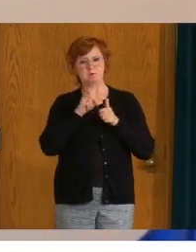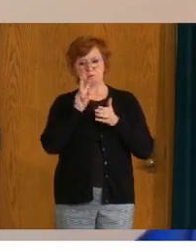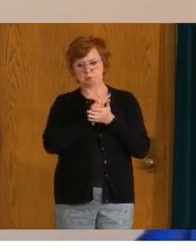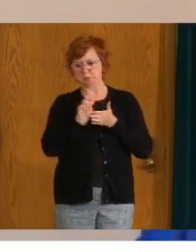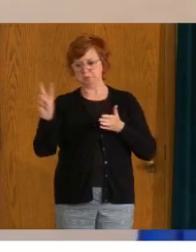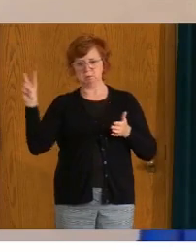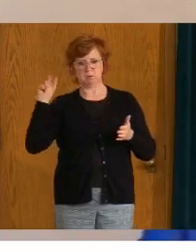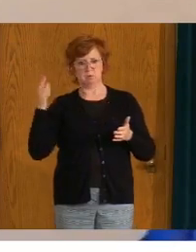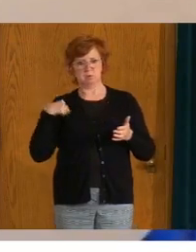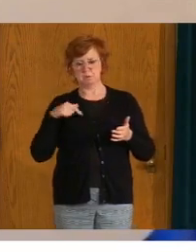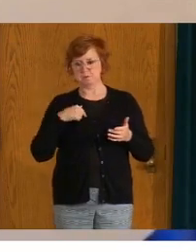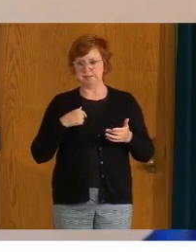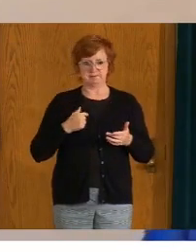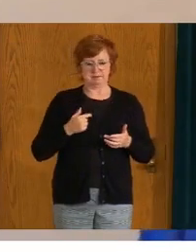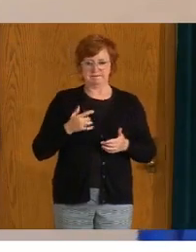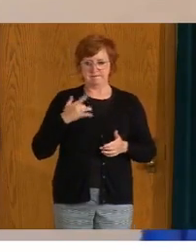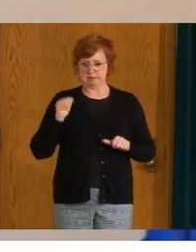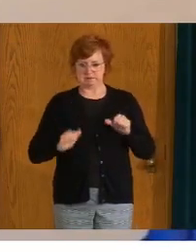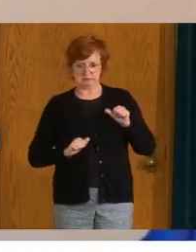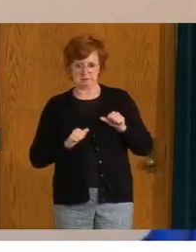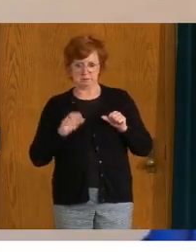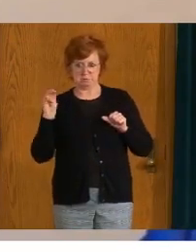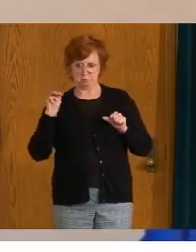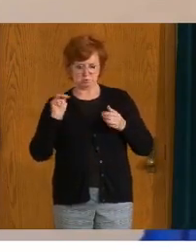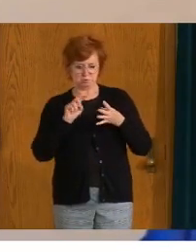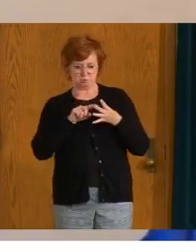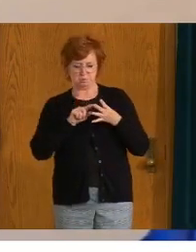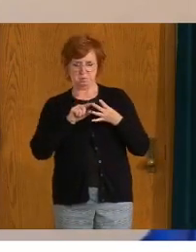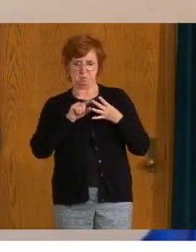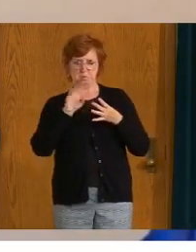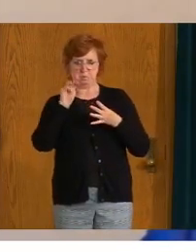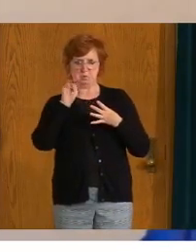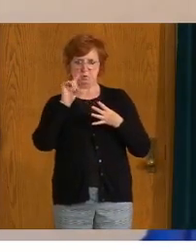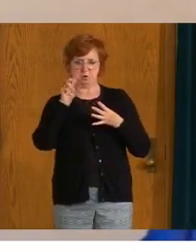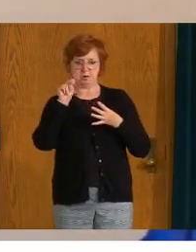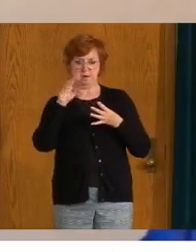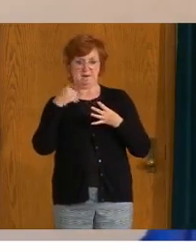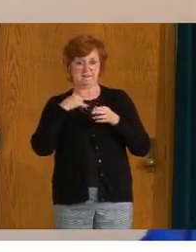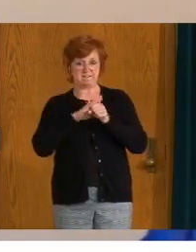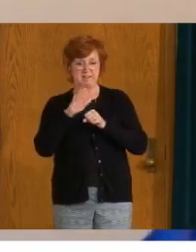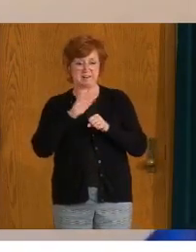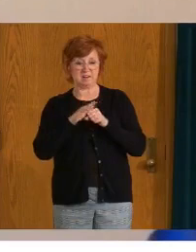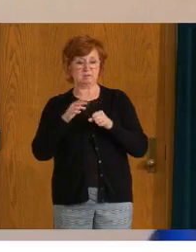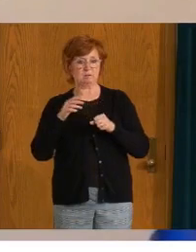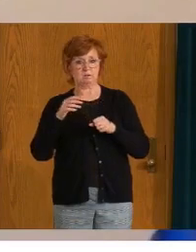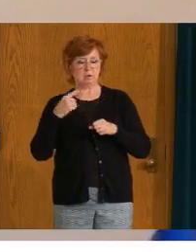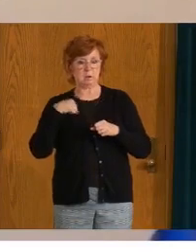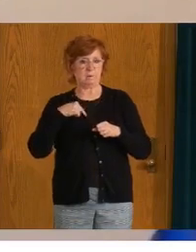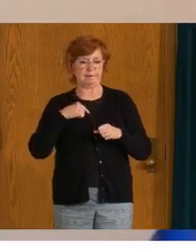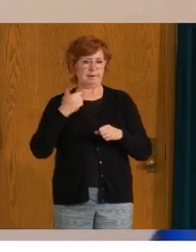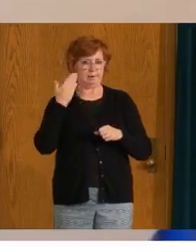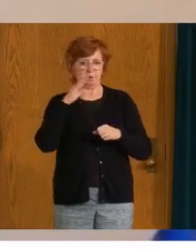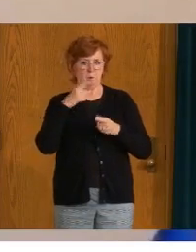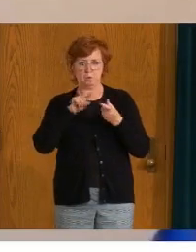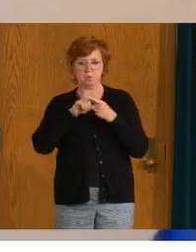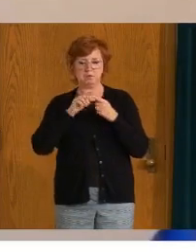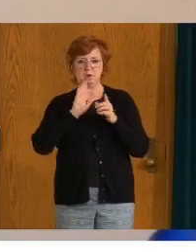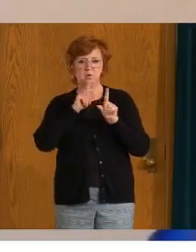enough Moderna arriving in a single shipment to give all second doses to anybody who's received a first dose of Moderna. So with respect to the second dose